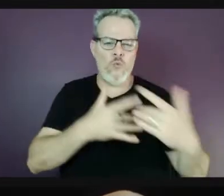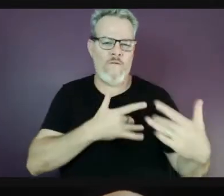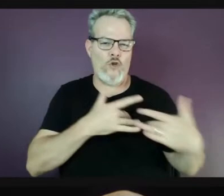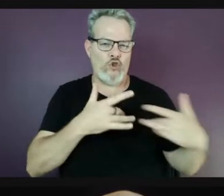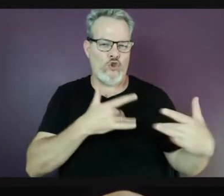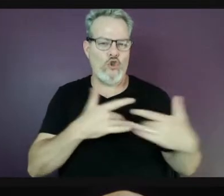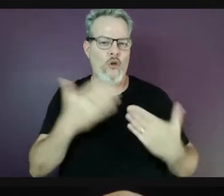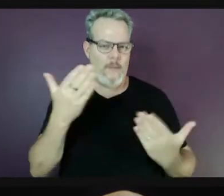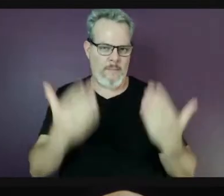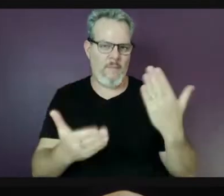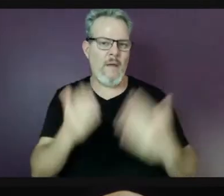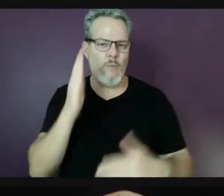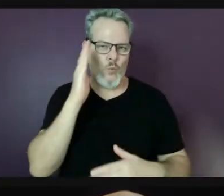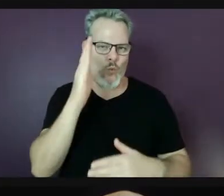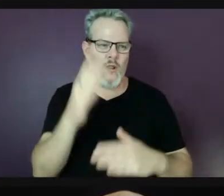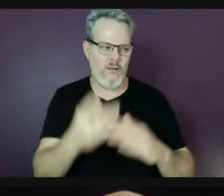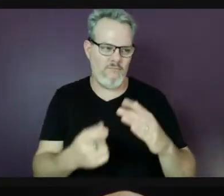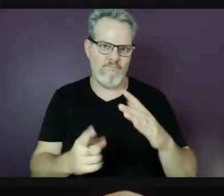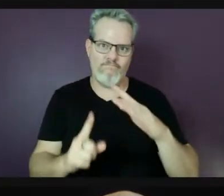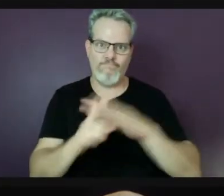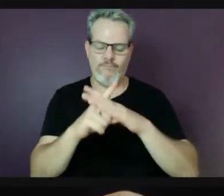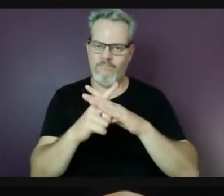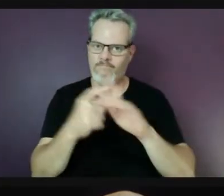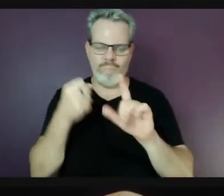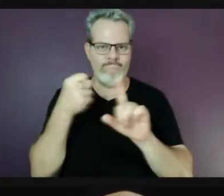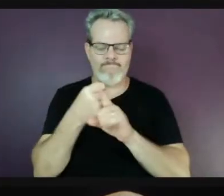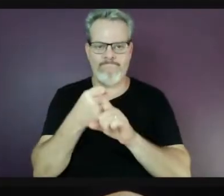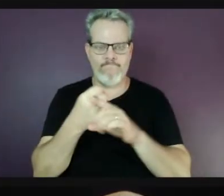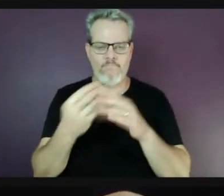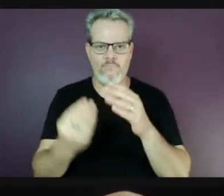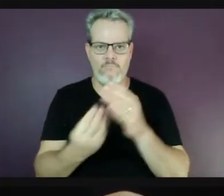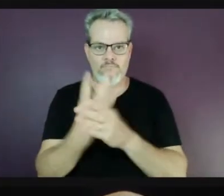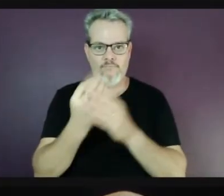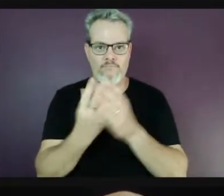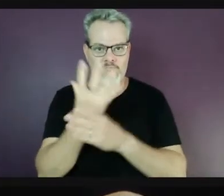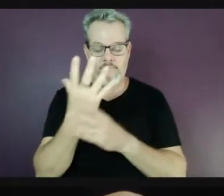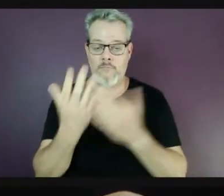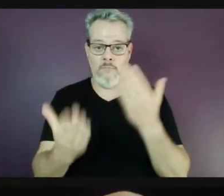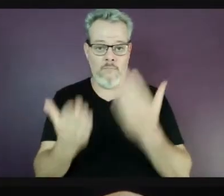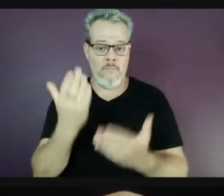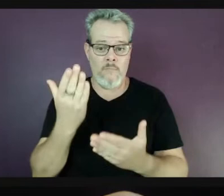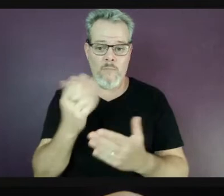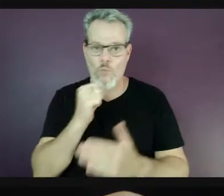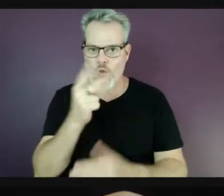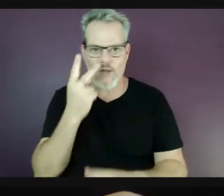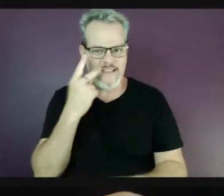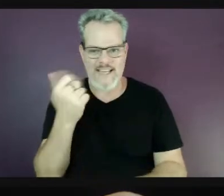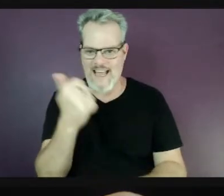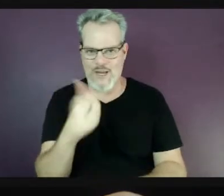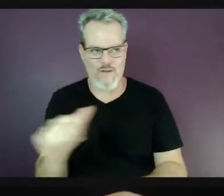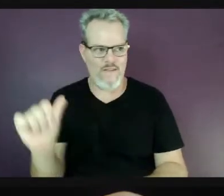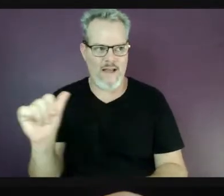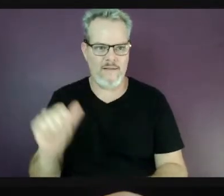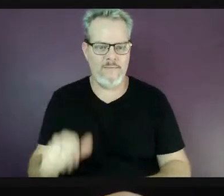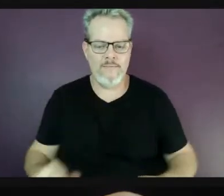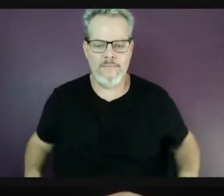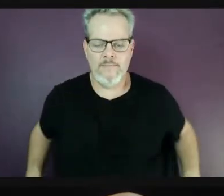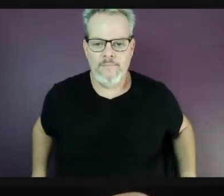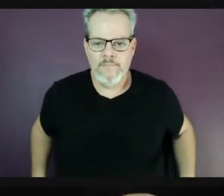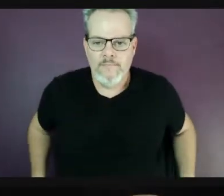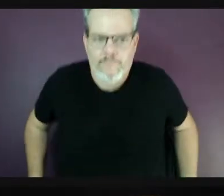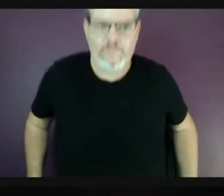to the surface imminently. But we're not seeing that, which is why we're hearing not imminent.